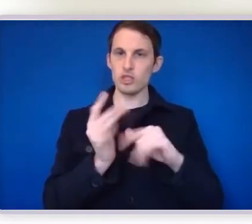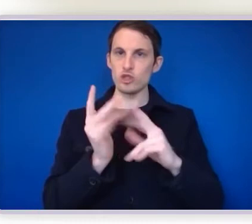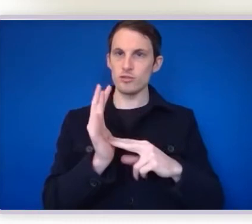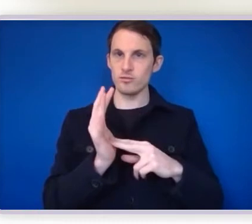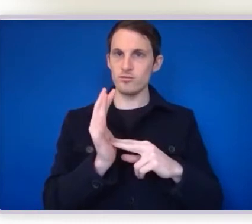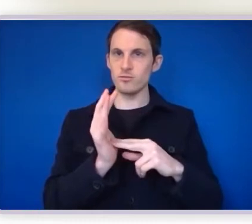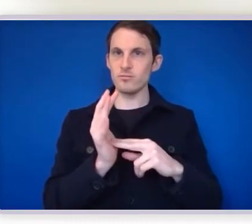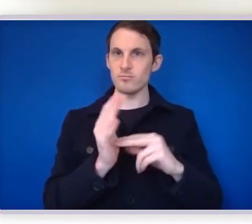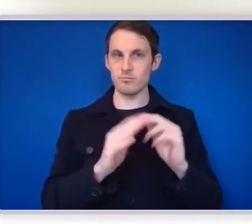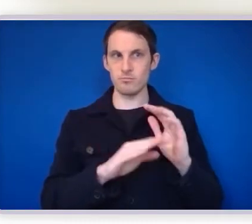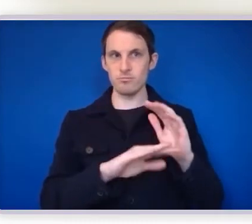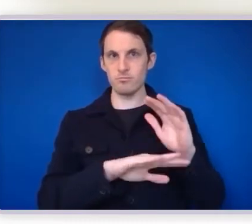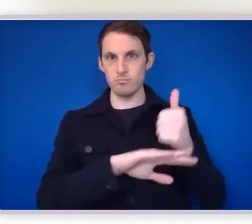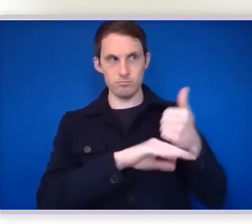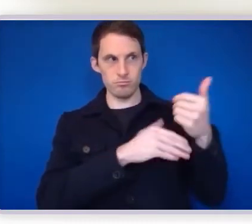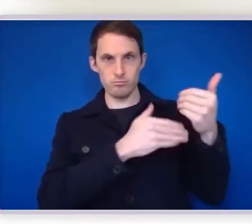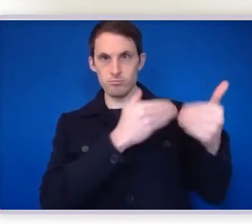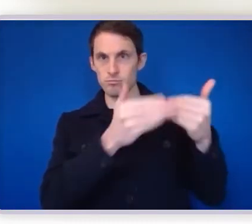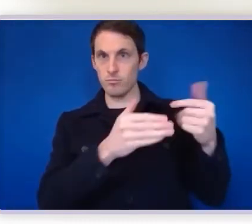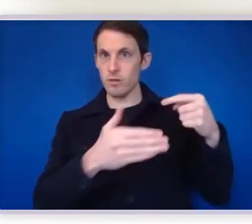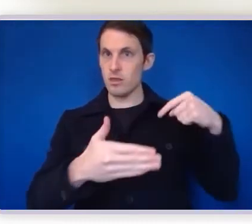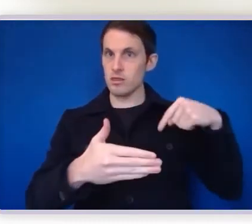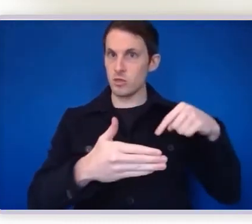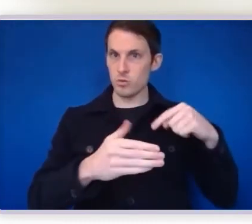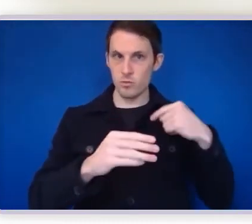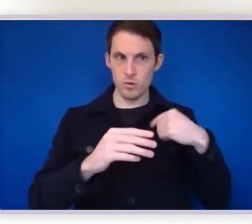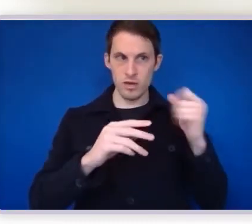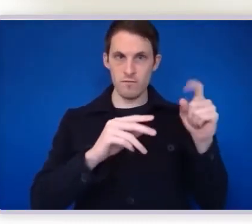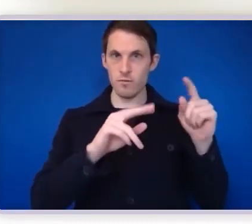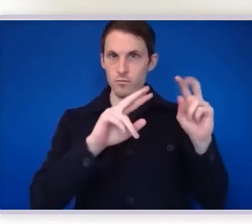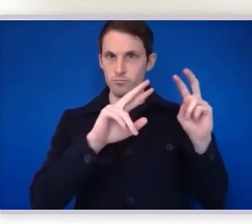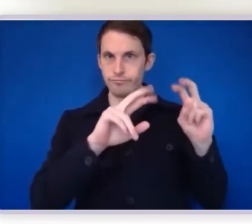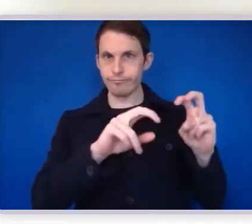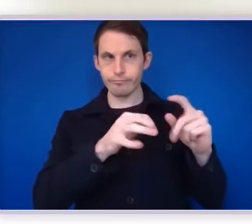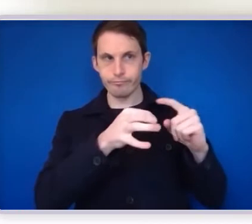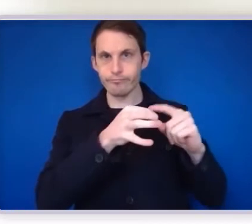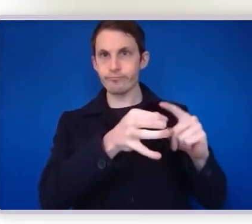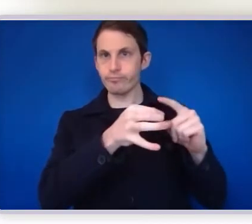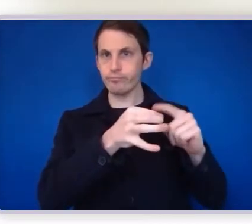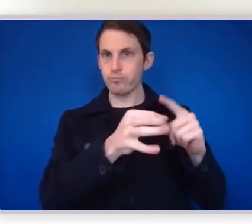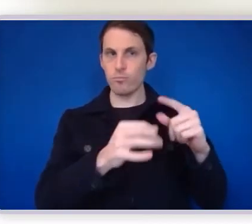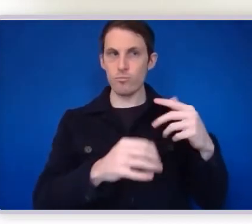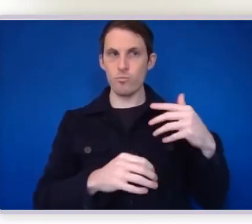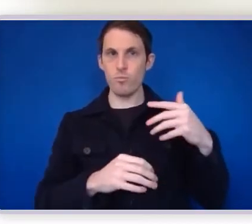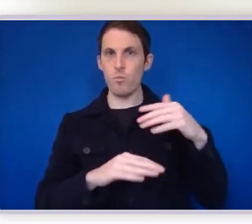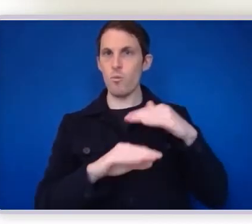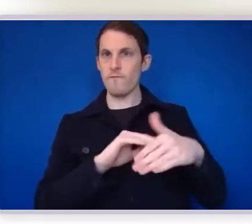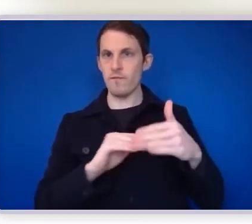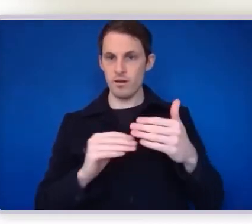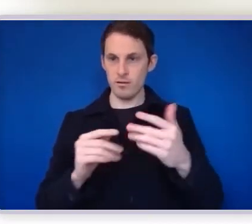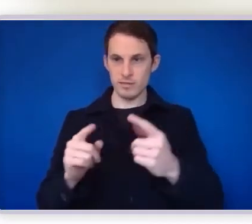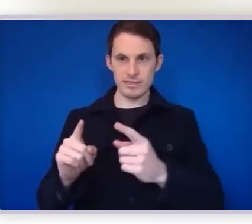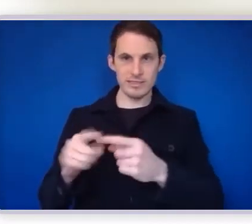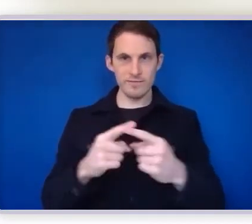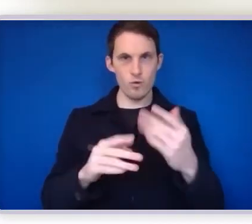week we're seeing important questions being asked in the Royal Commission about how different sorts of workers do their work.